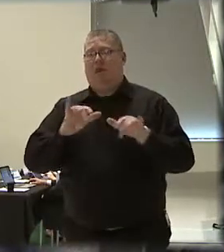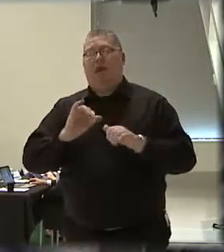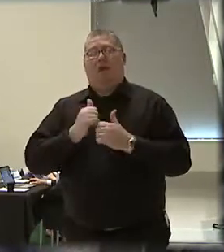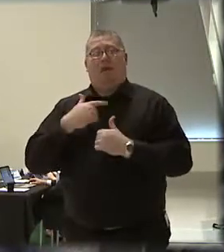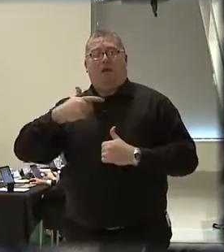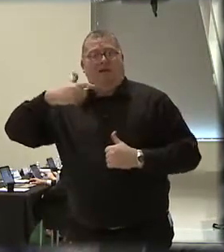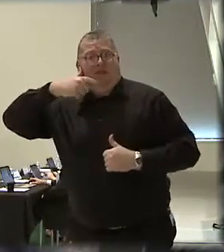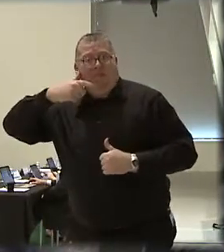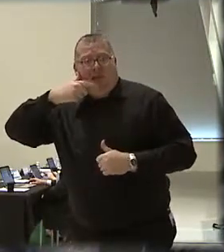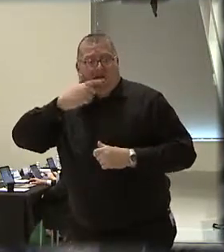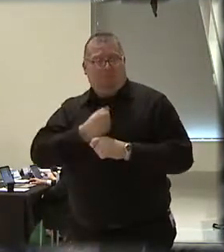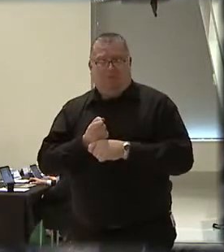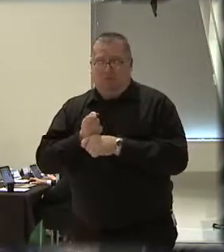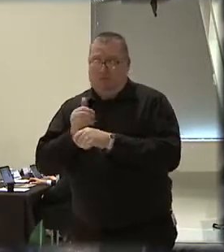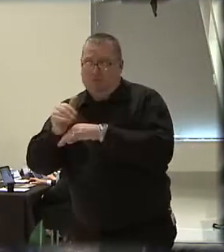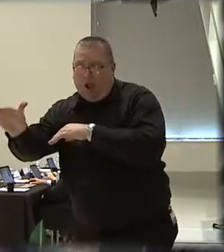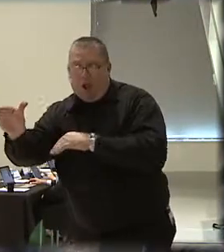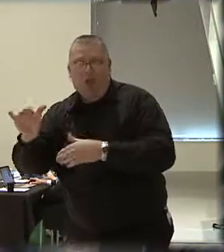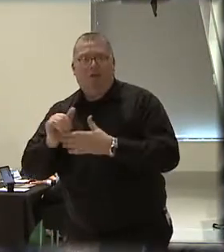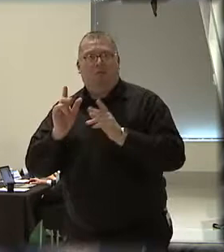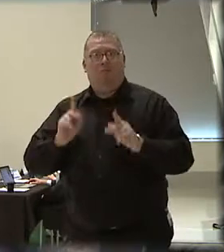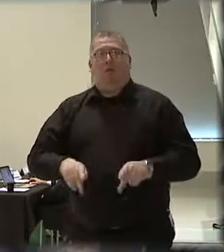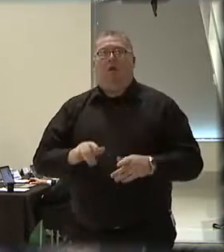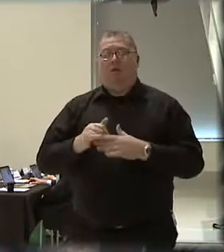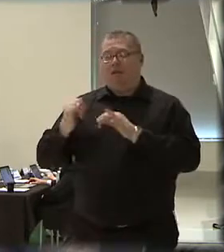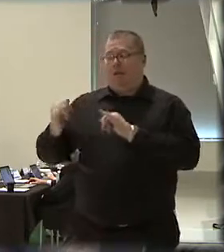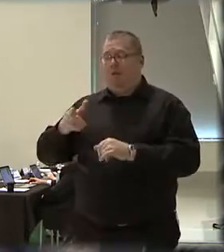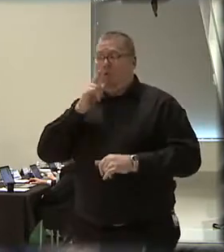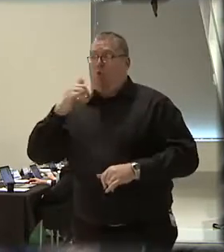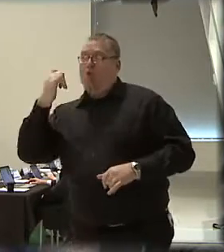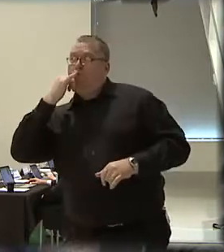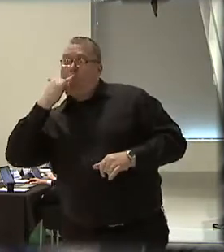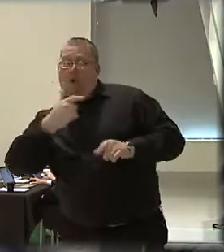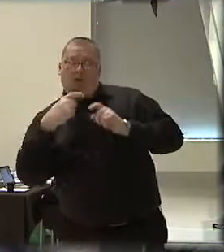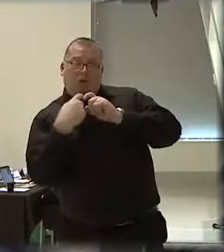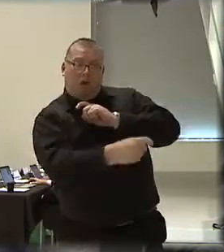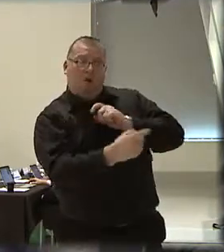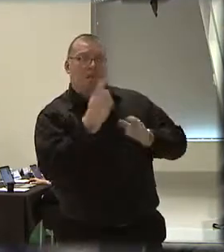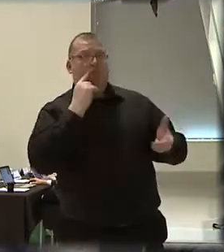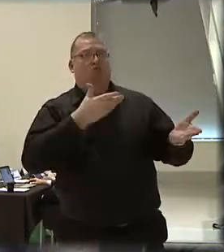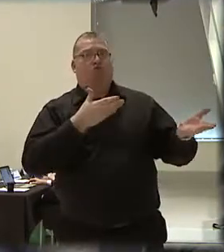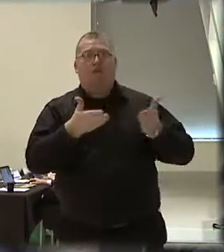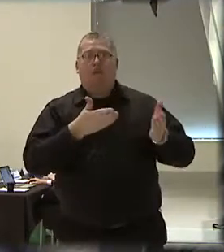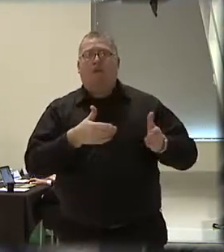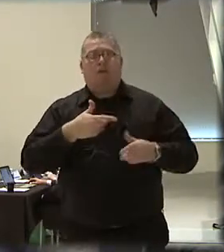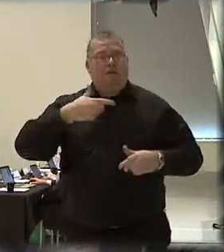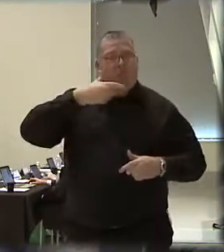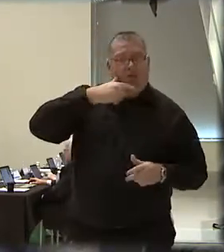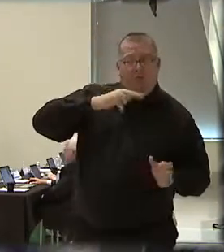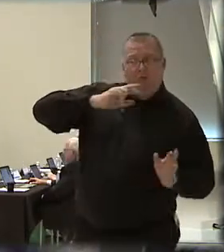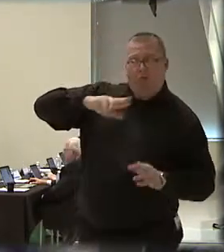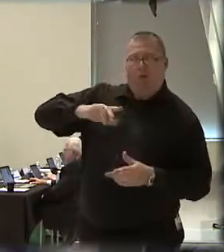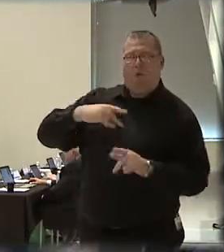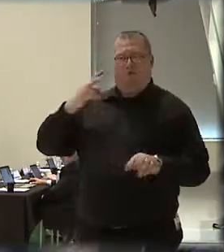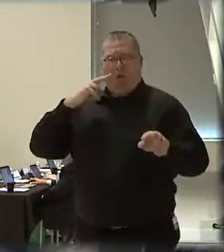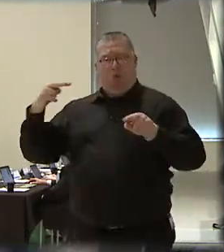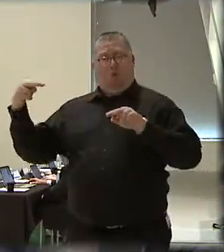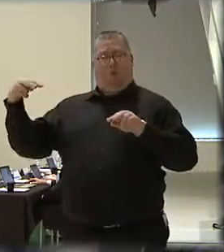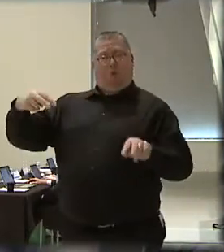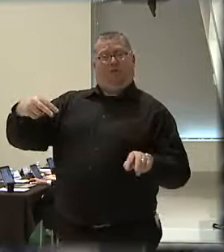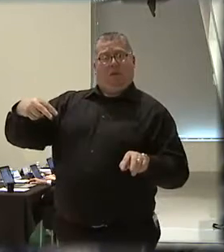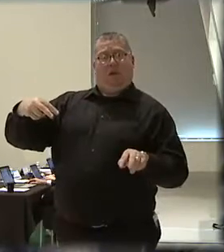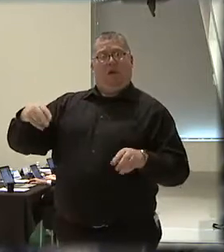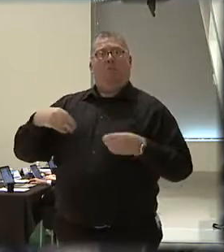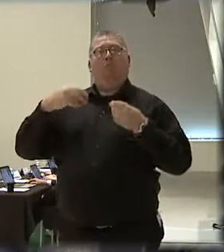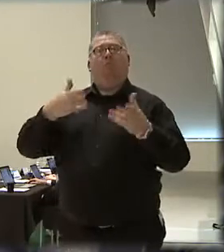dispatchers interact with individuals who are calling in for calls of service. Civilian oversight provides you a